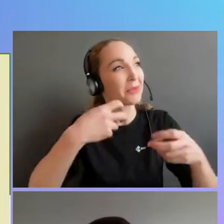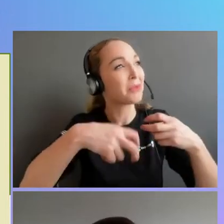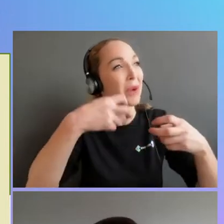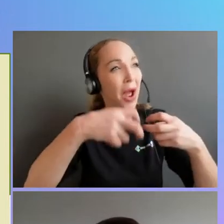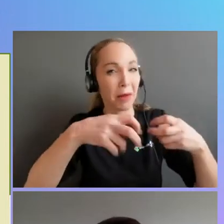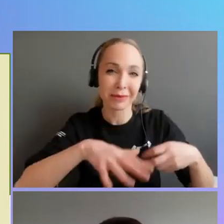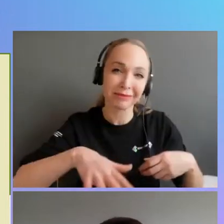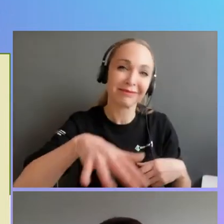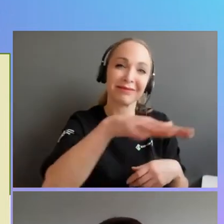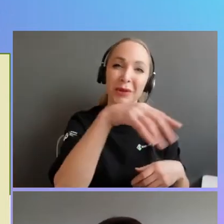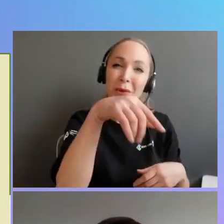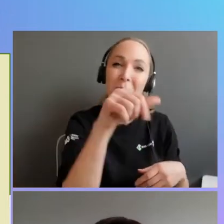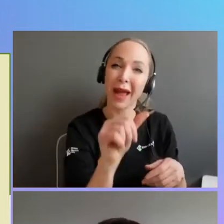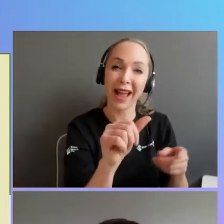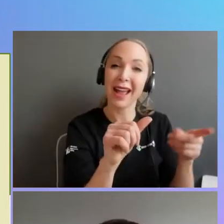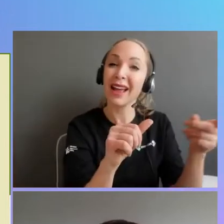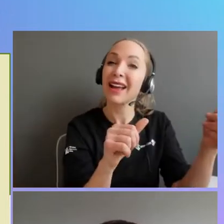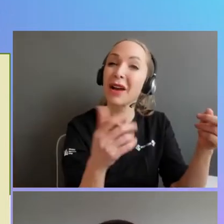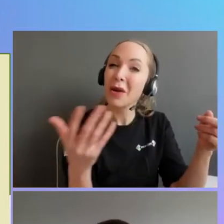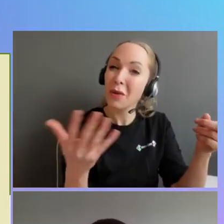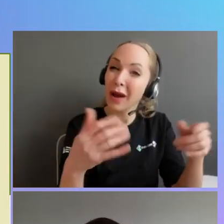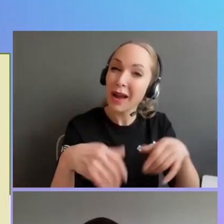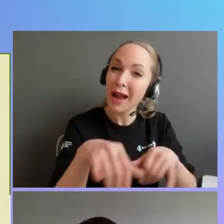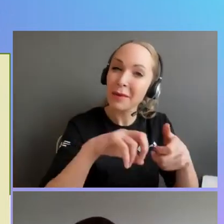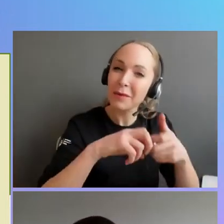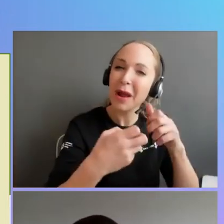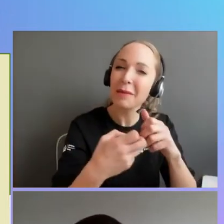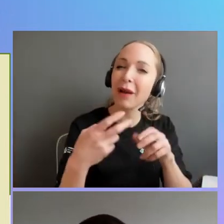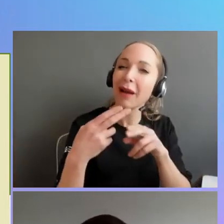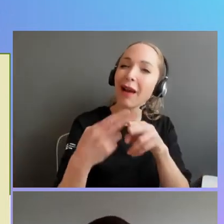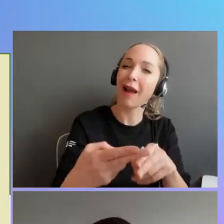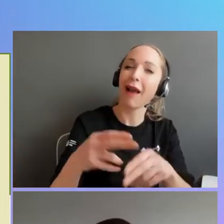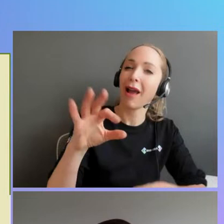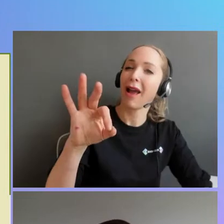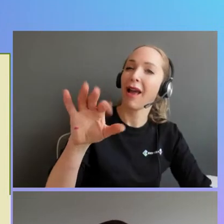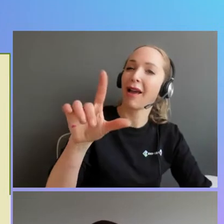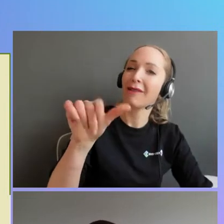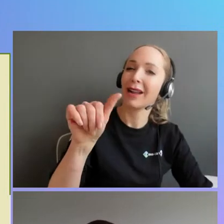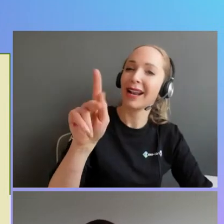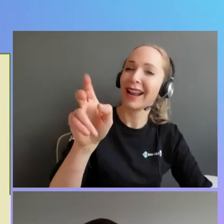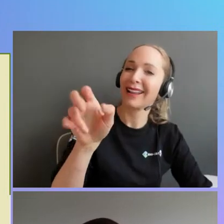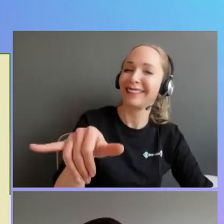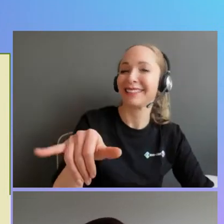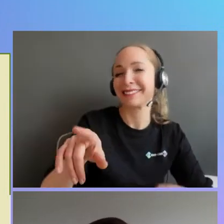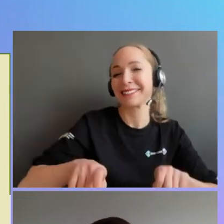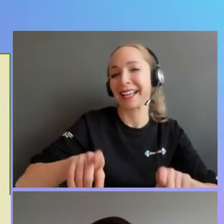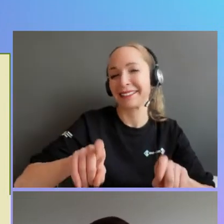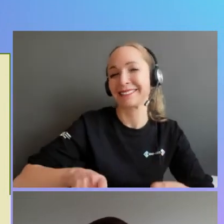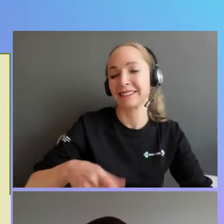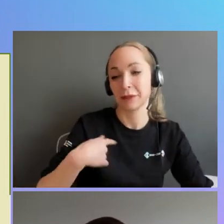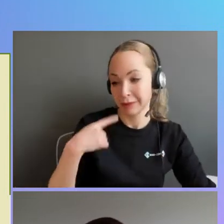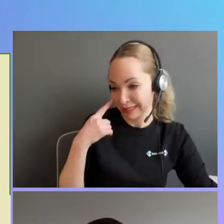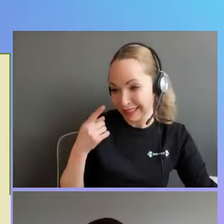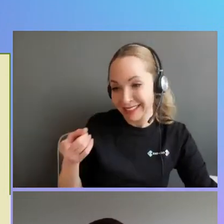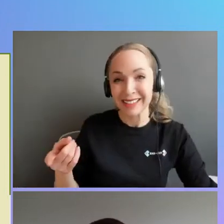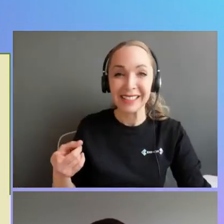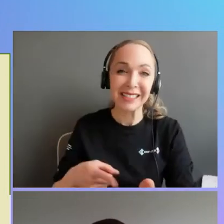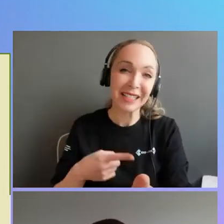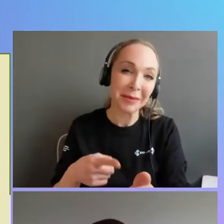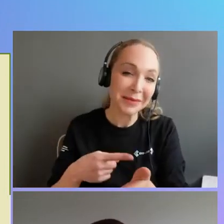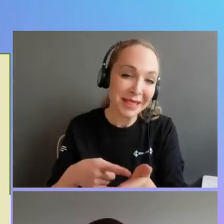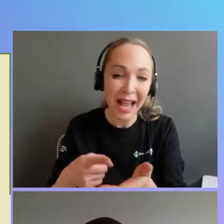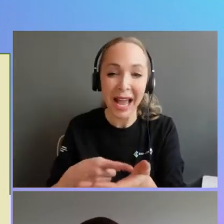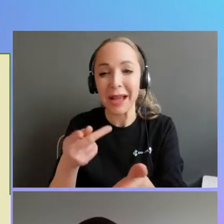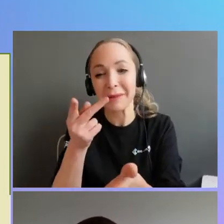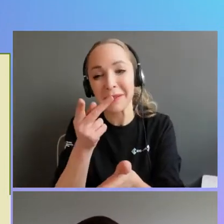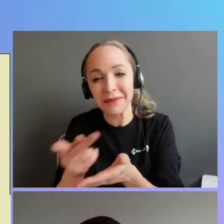we call flaky tests are tests that are sometimes failing. We like to blame it on solar radiation, but